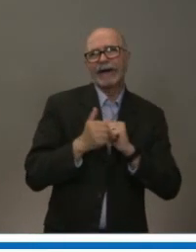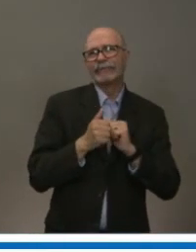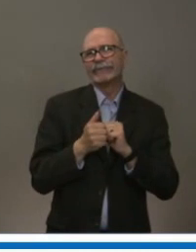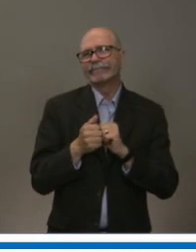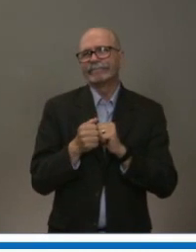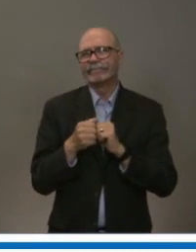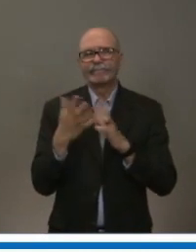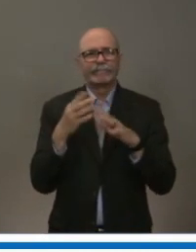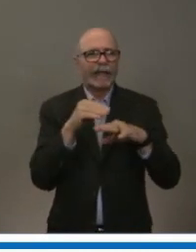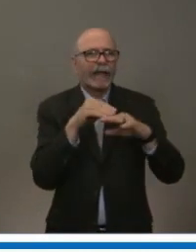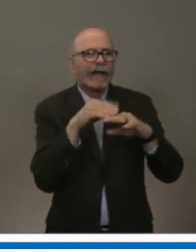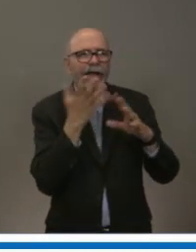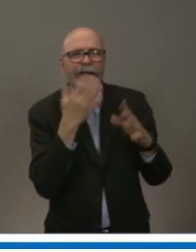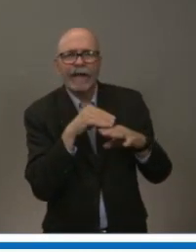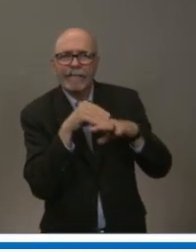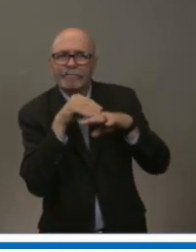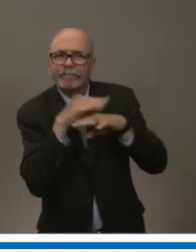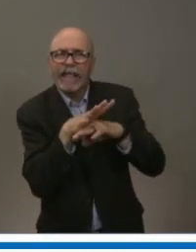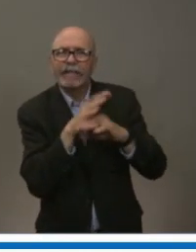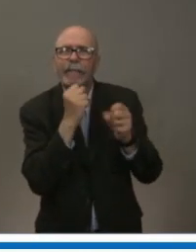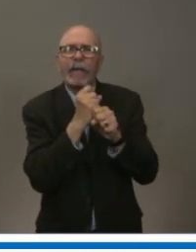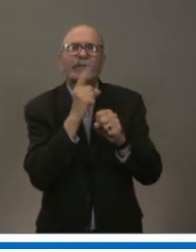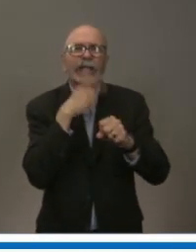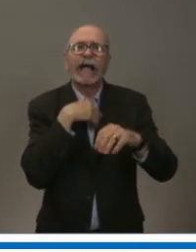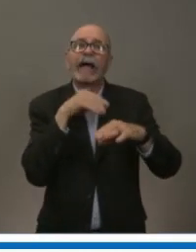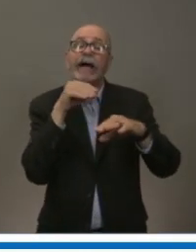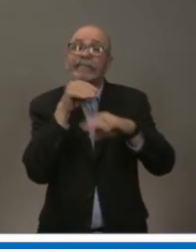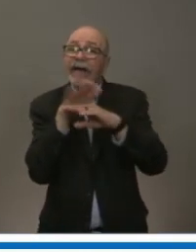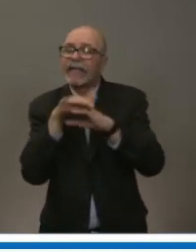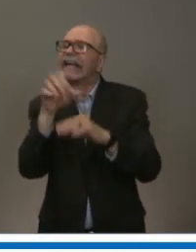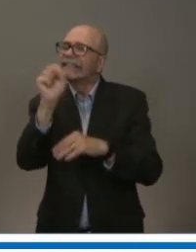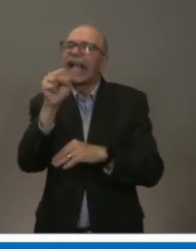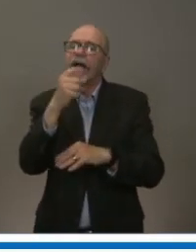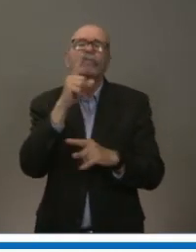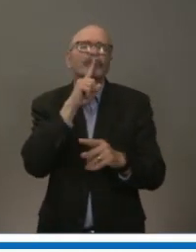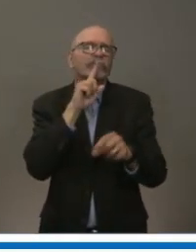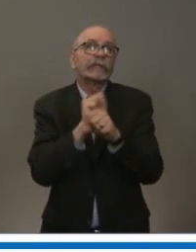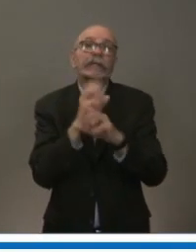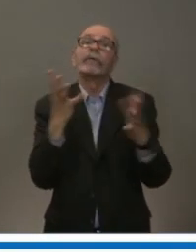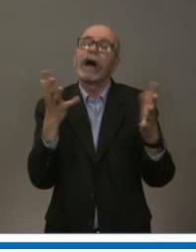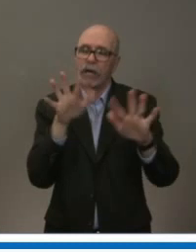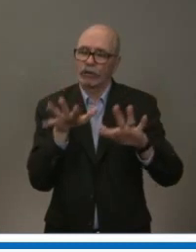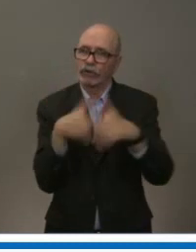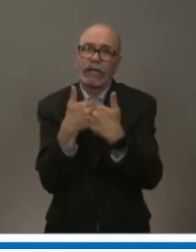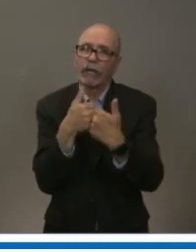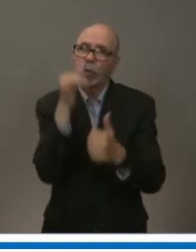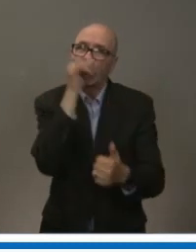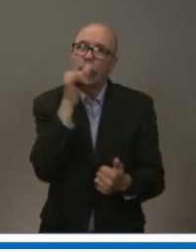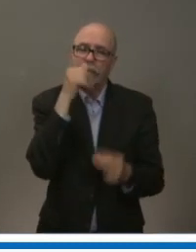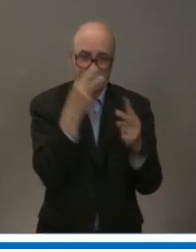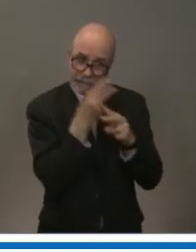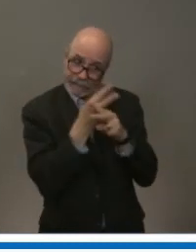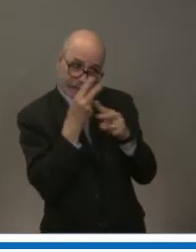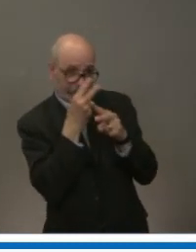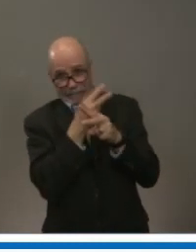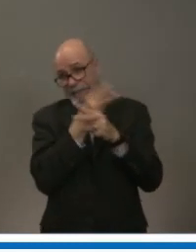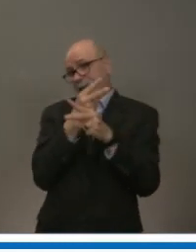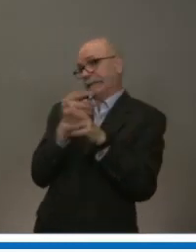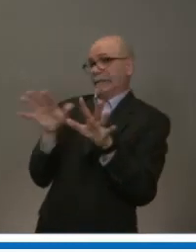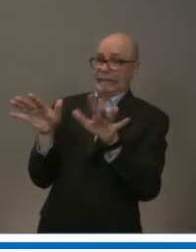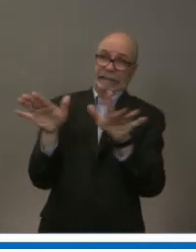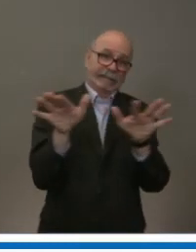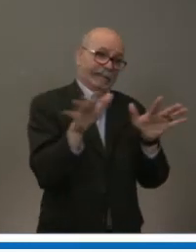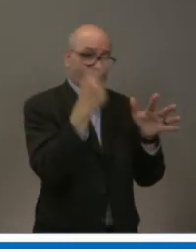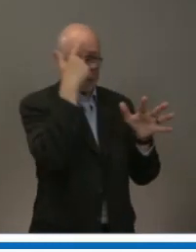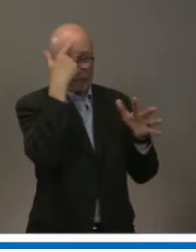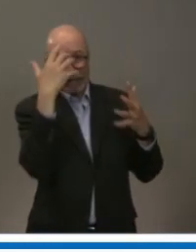you're right to point out there are some challenges here. But the restrictions that we have are absolutely necessary. I'll come back